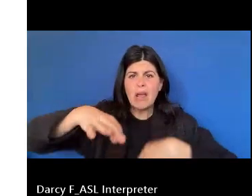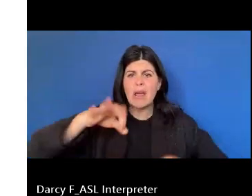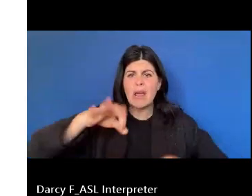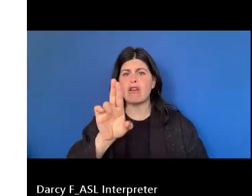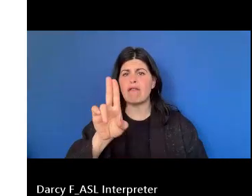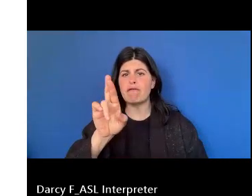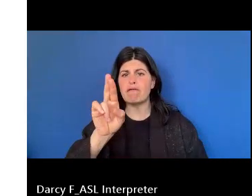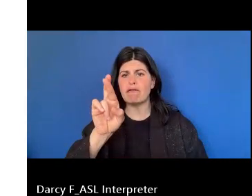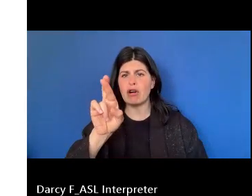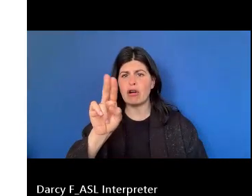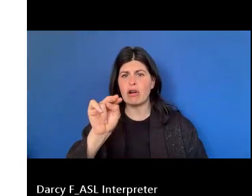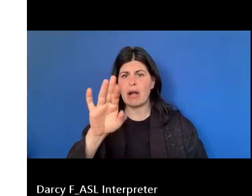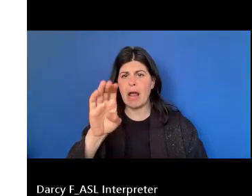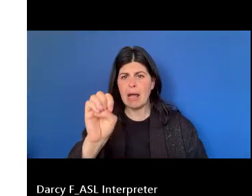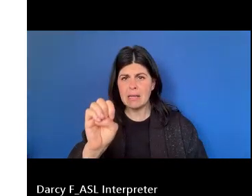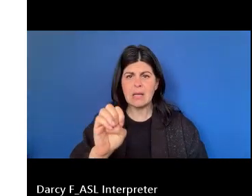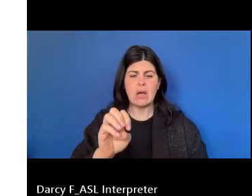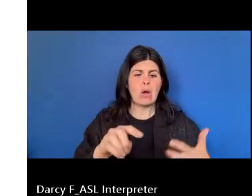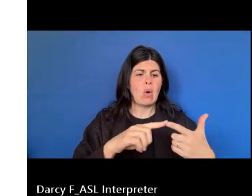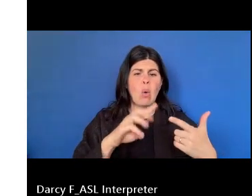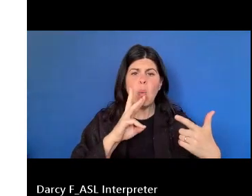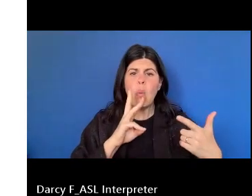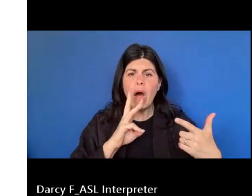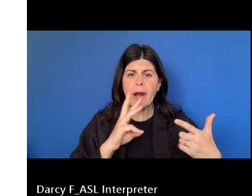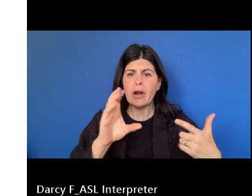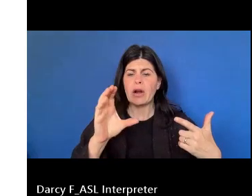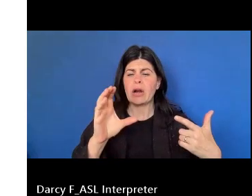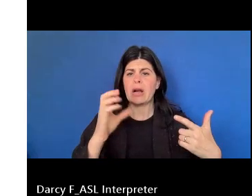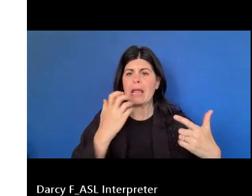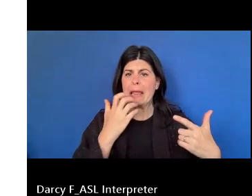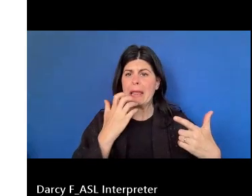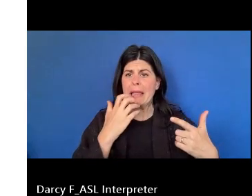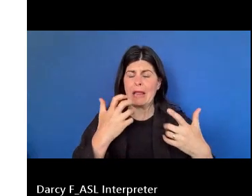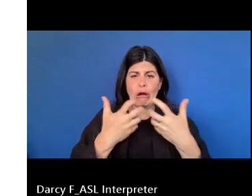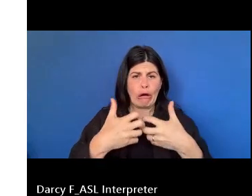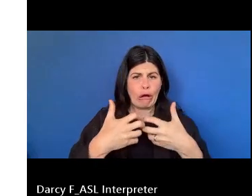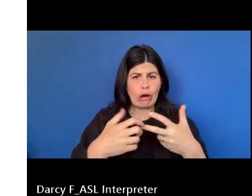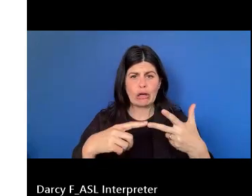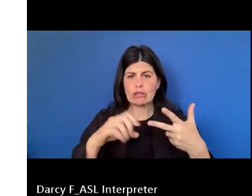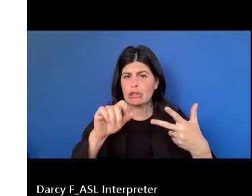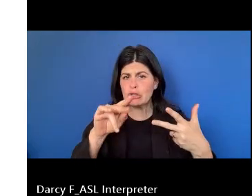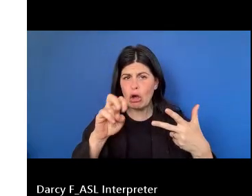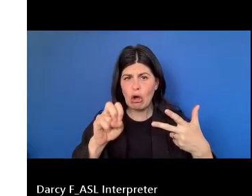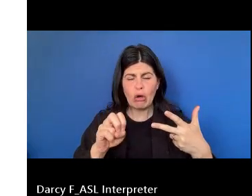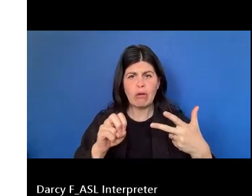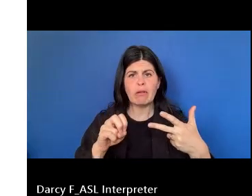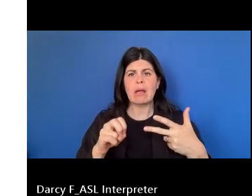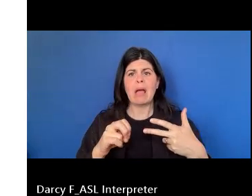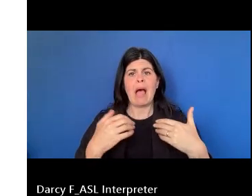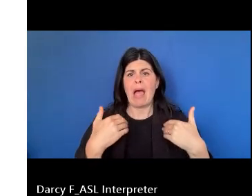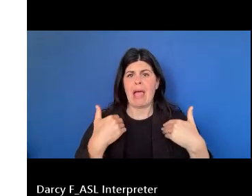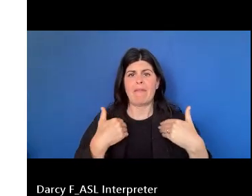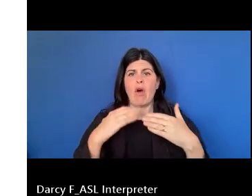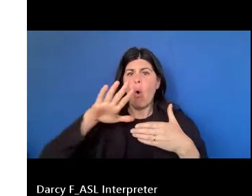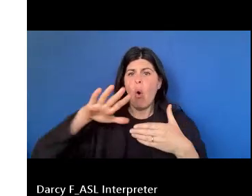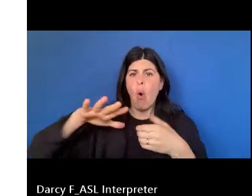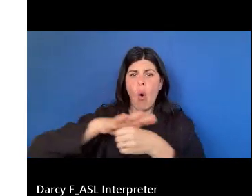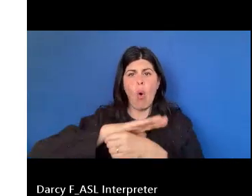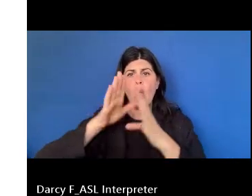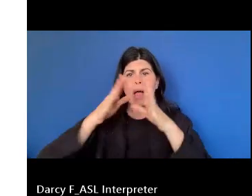my dryer, my stove. I have a whole house generator that runs on natural gas. That would no longer work.